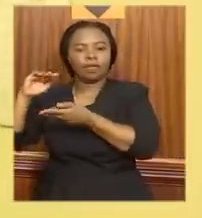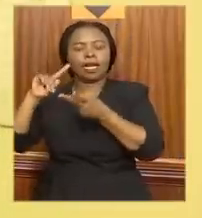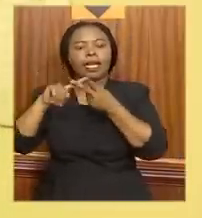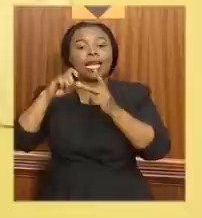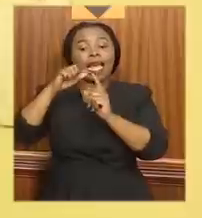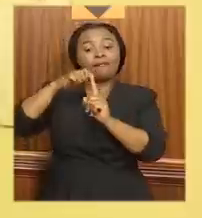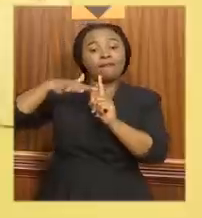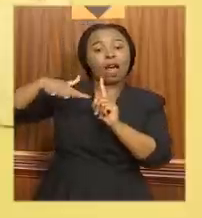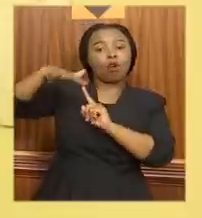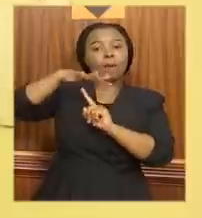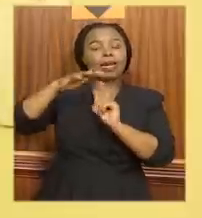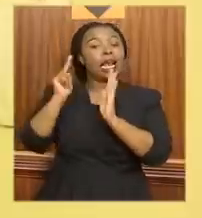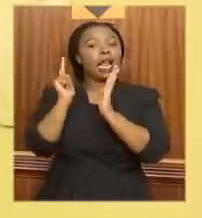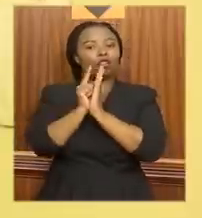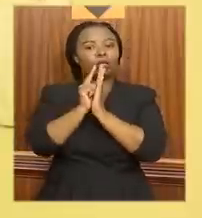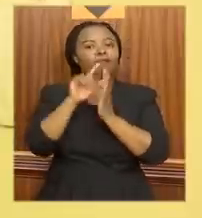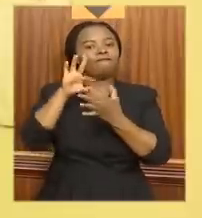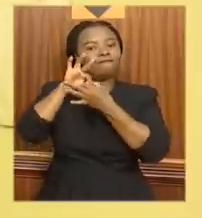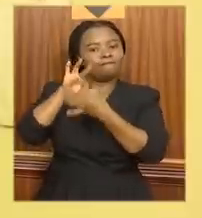legislation.